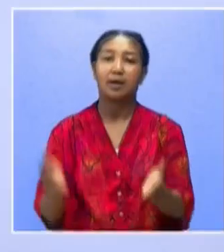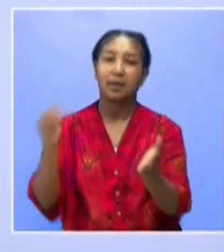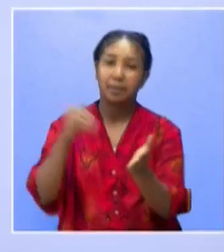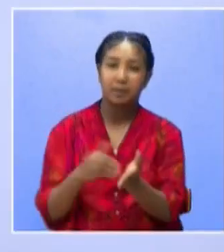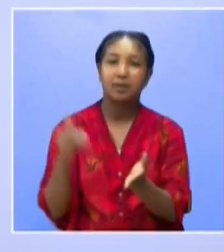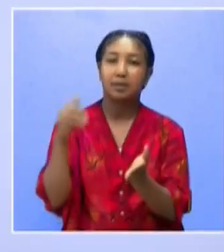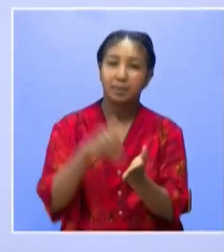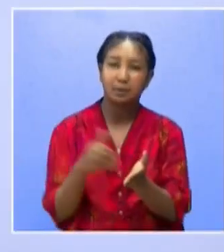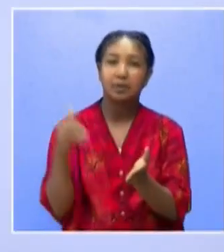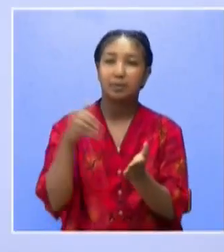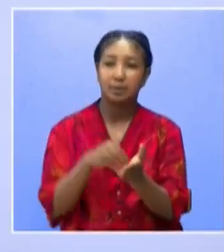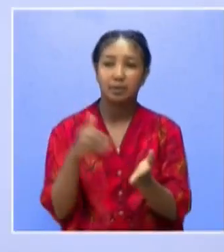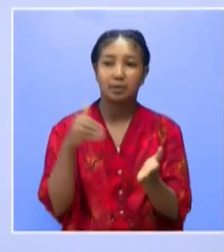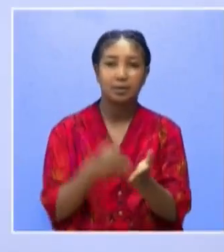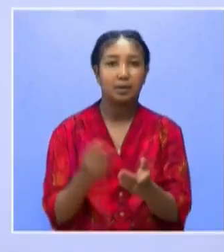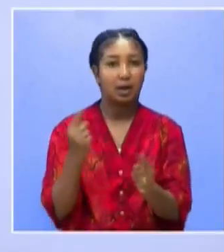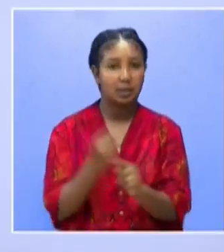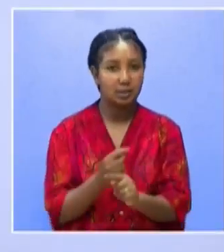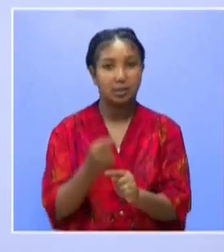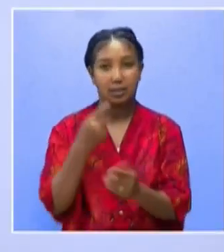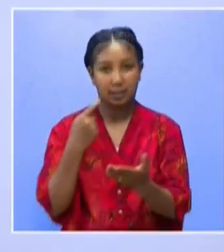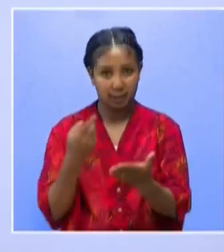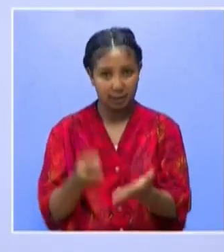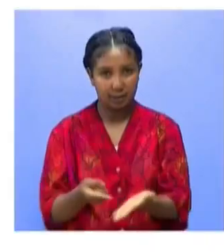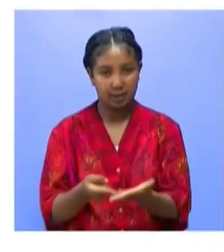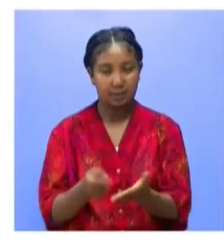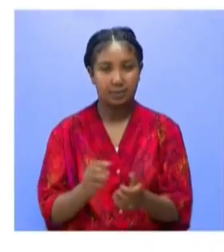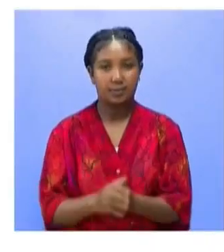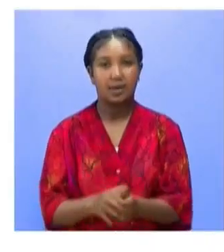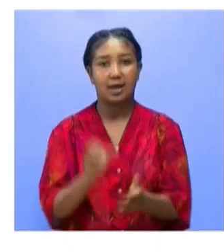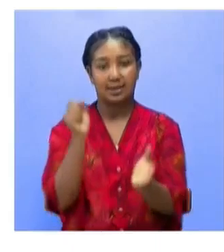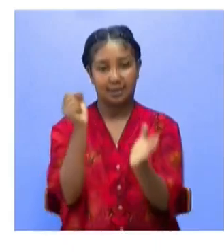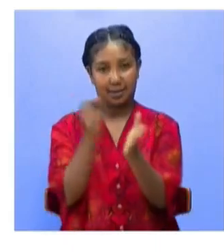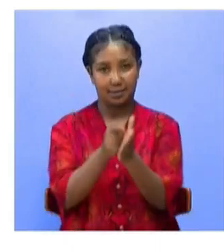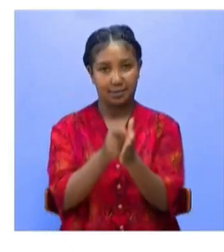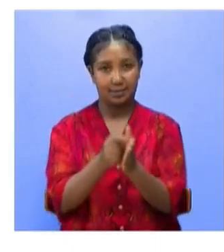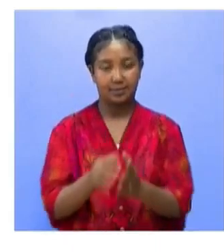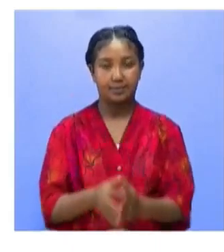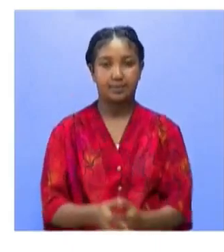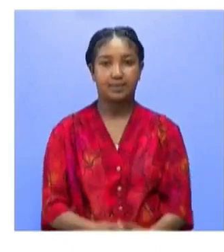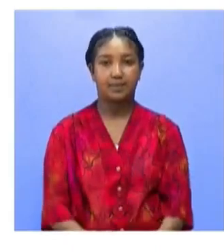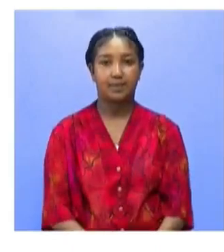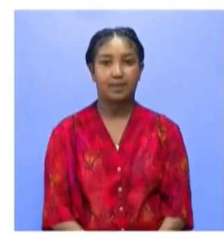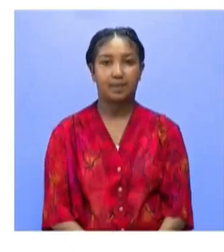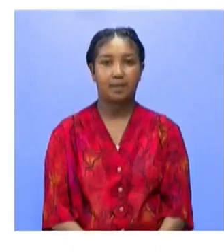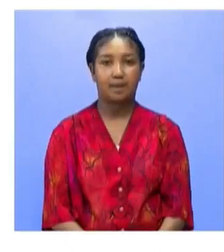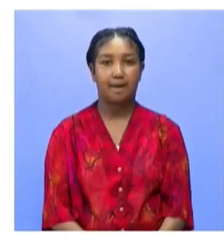Repeated actions. Here, example,